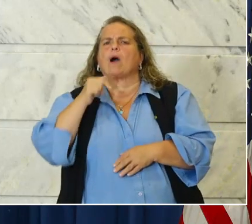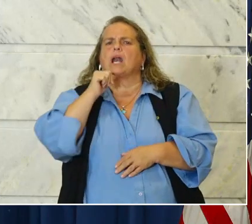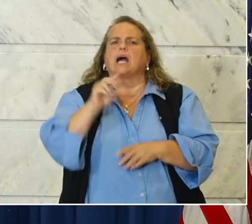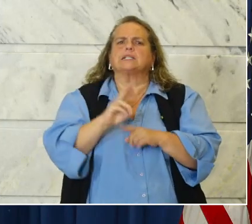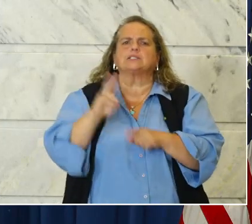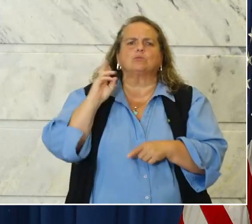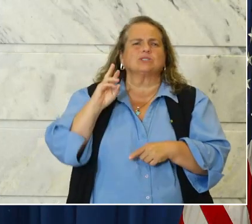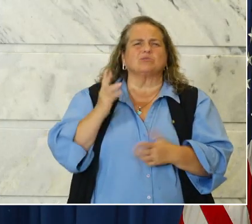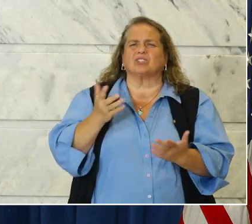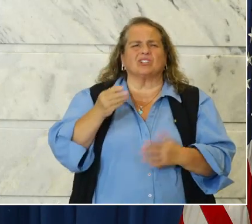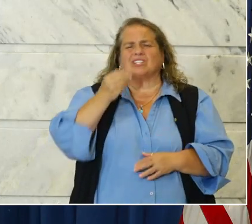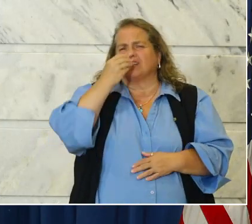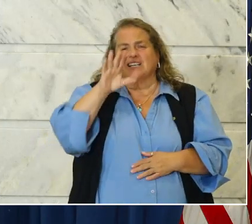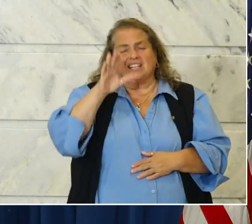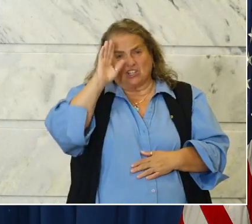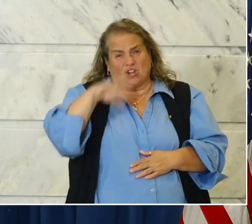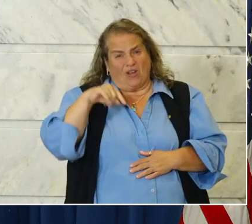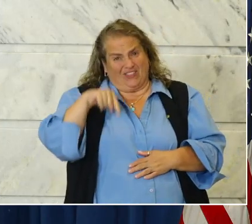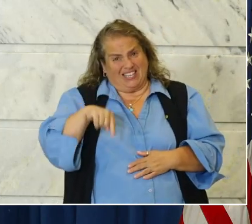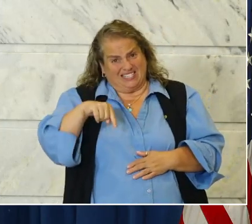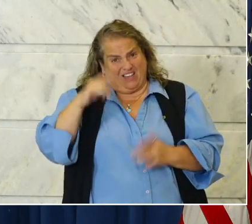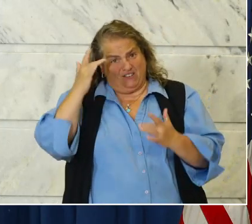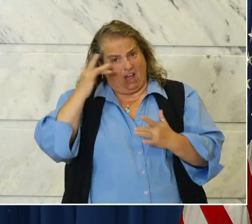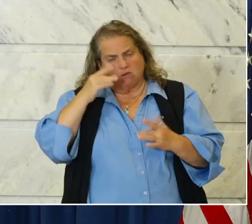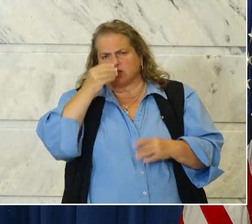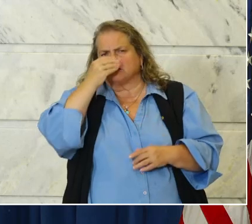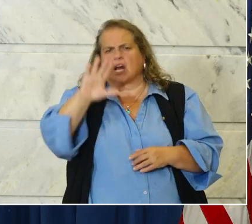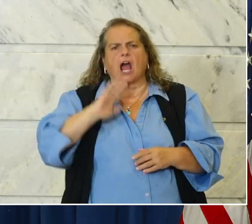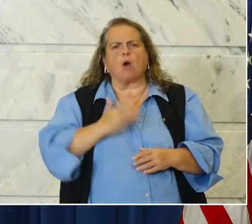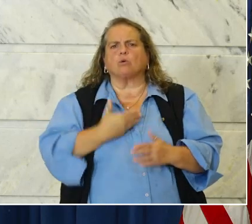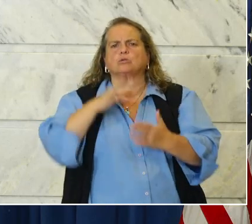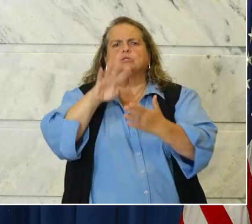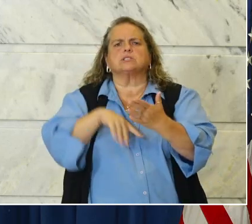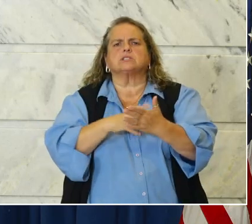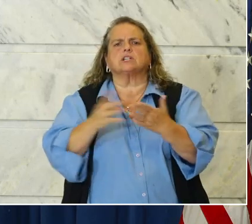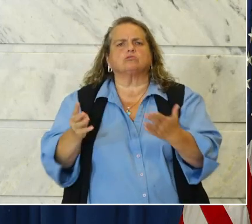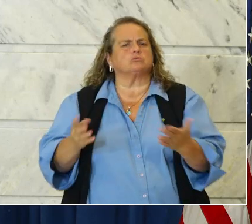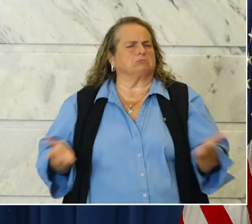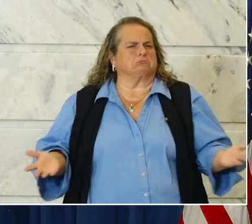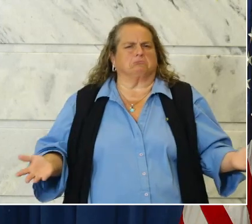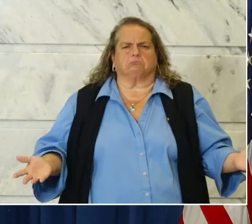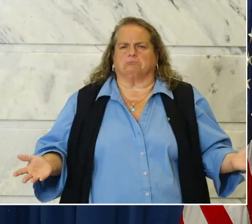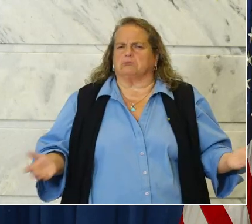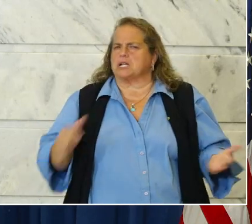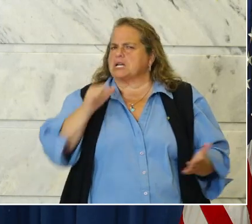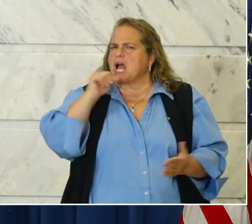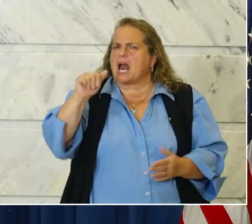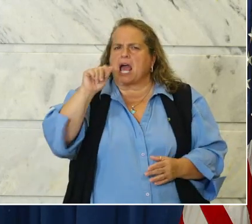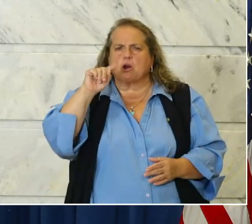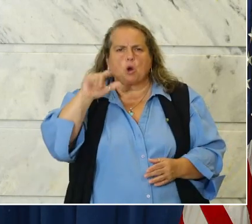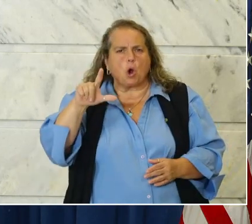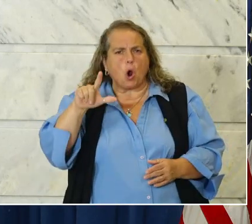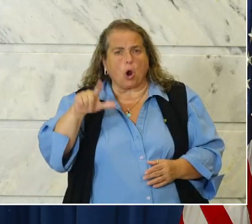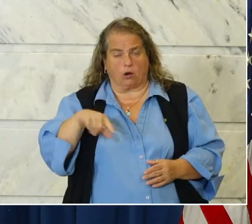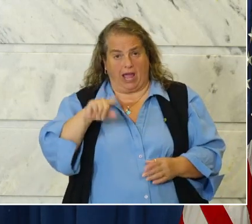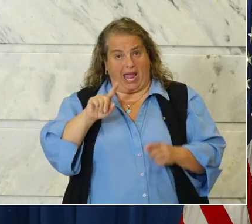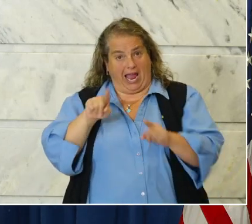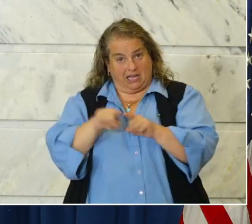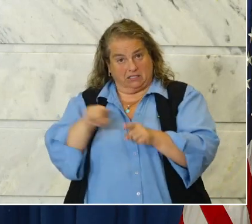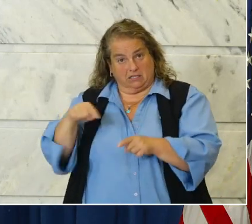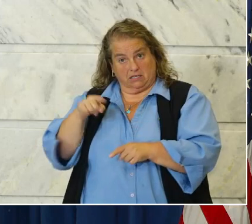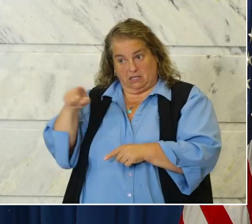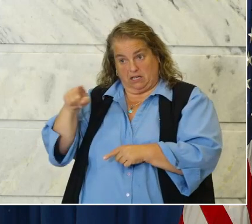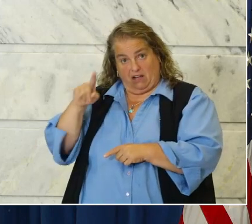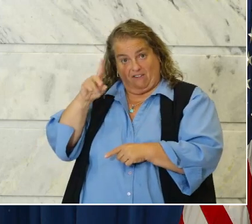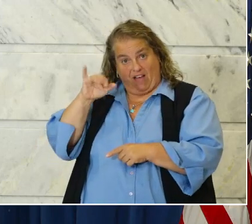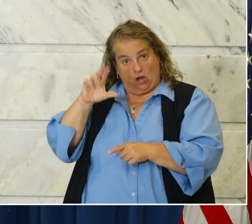virus doesn't care about our schedules. Not one bit. And as it changes, we've got to change. We're not